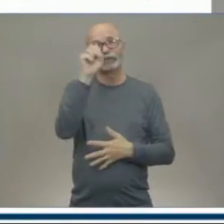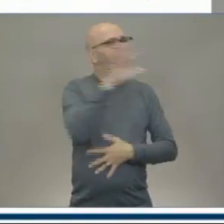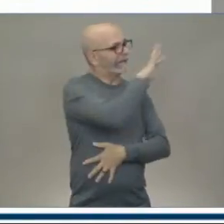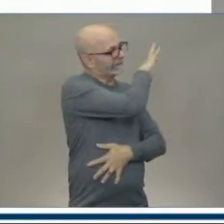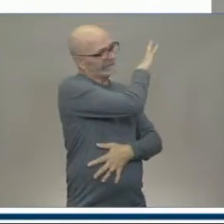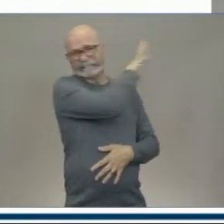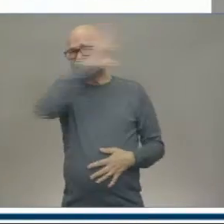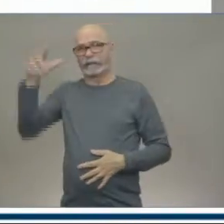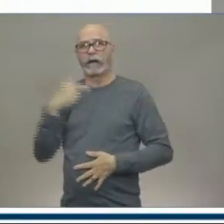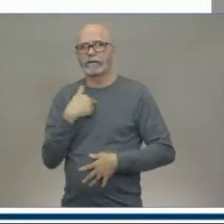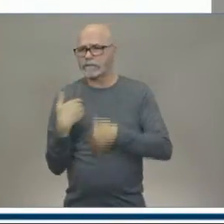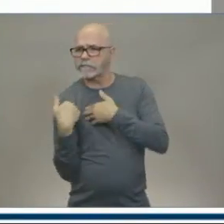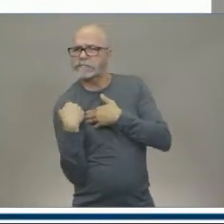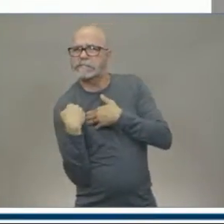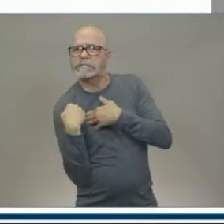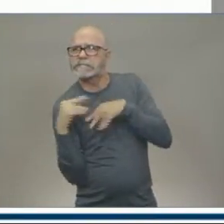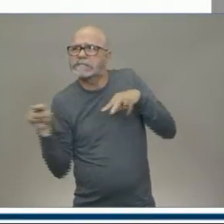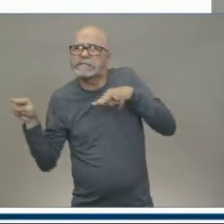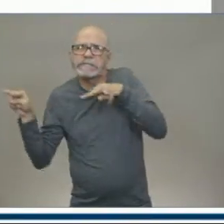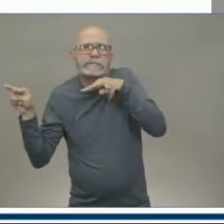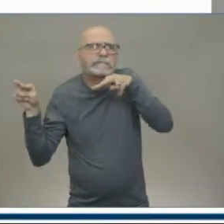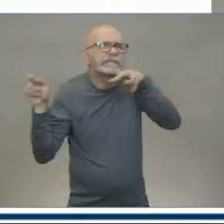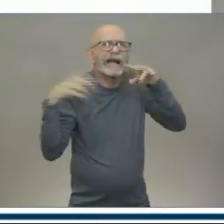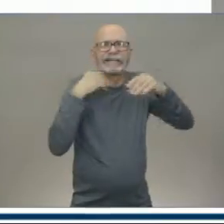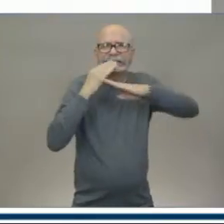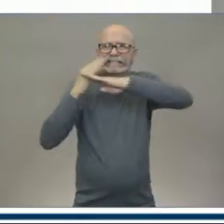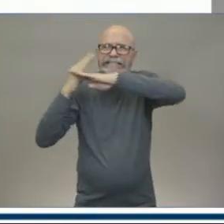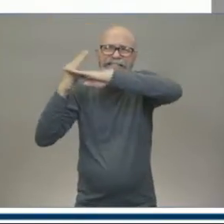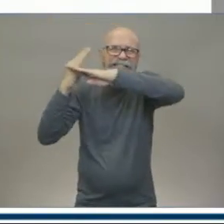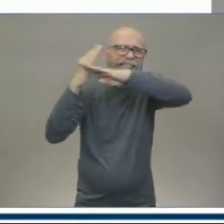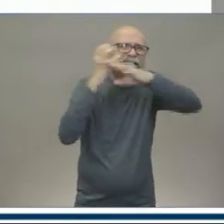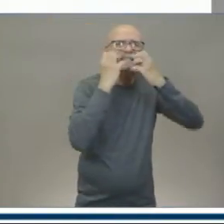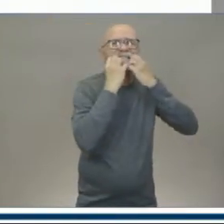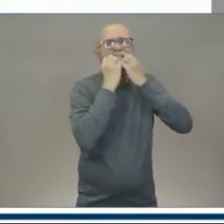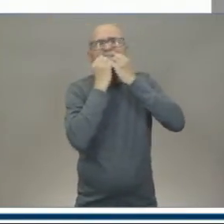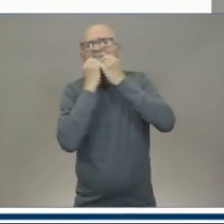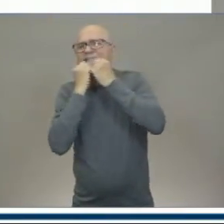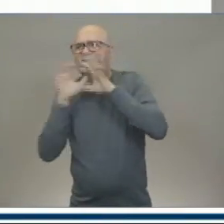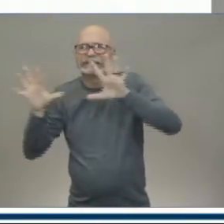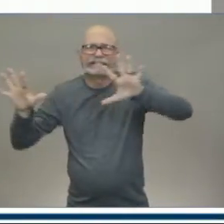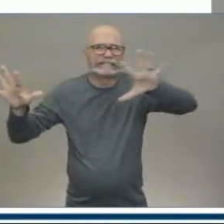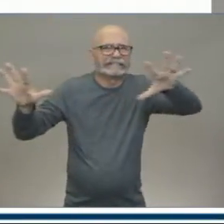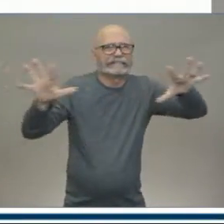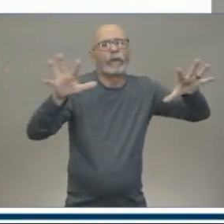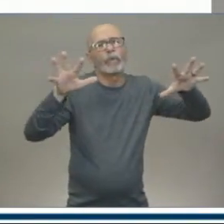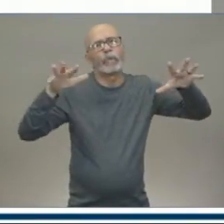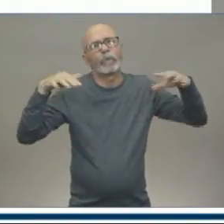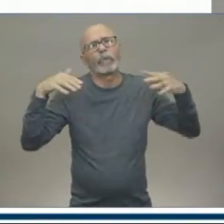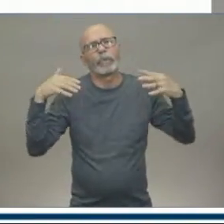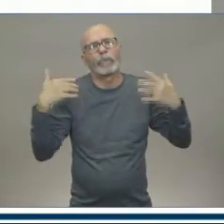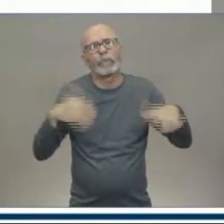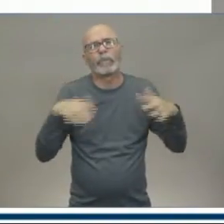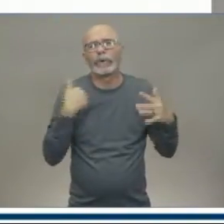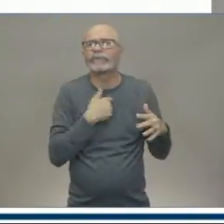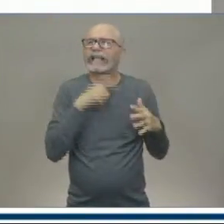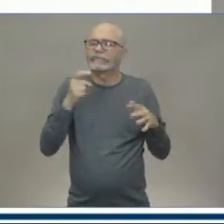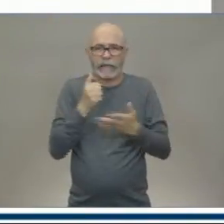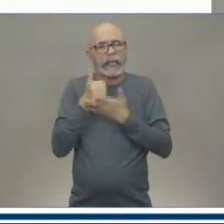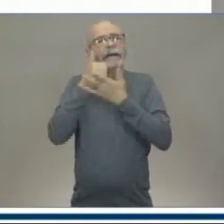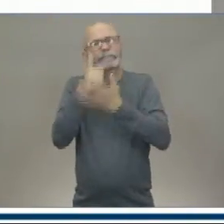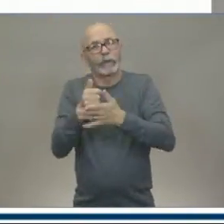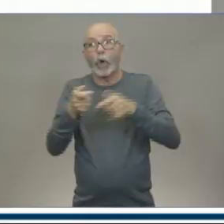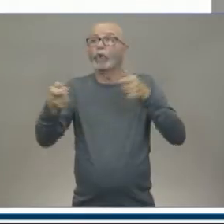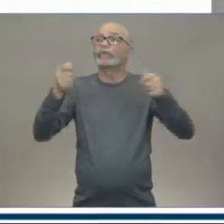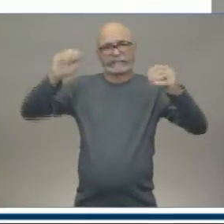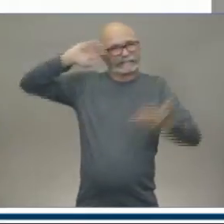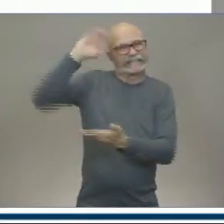Together we have the opportunity to change the trajectory and not end up like other provinces